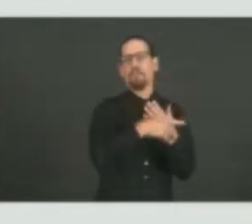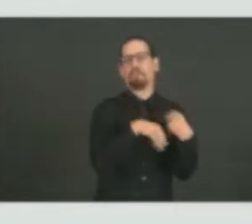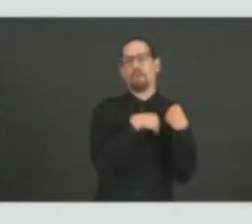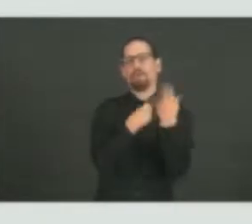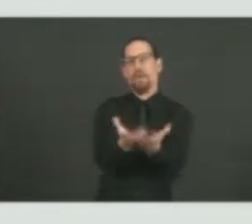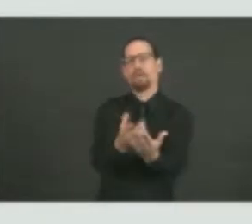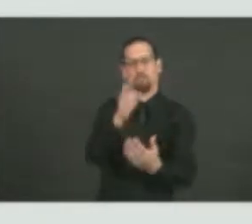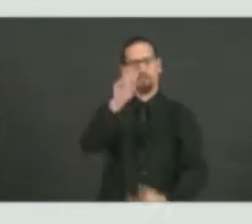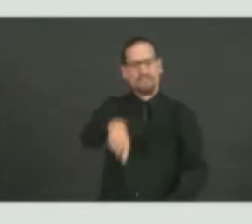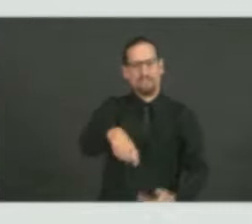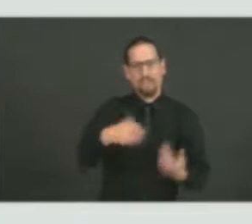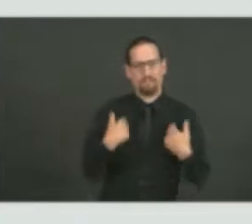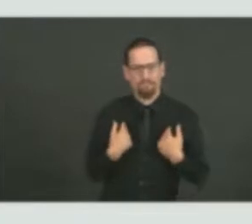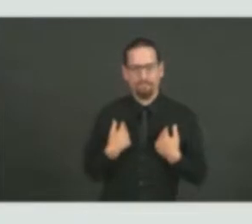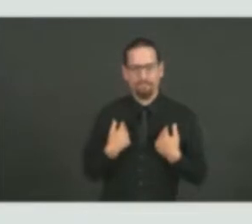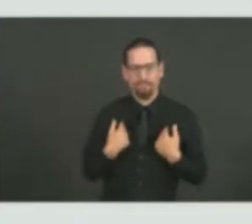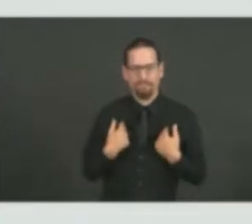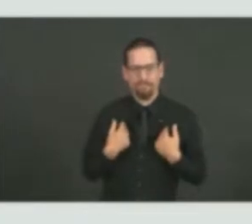send the kids to school.